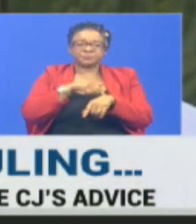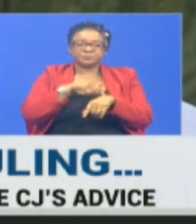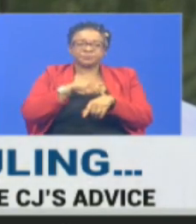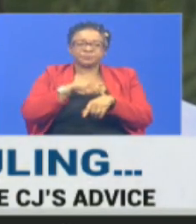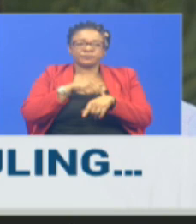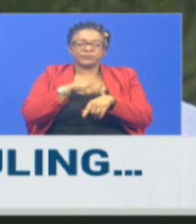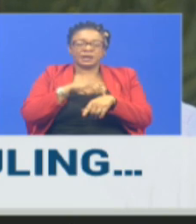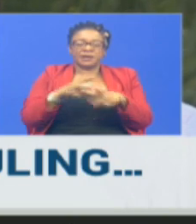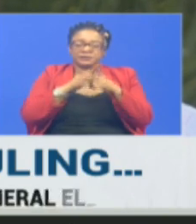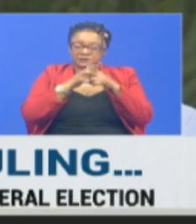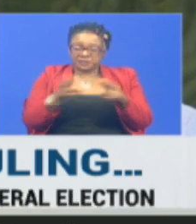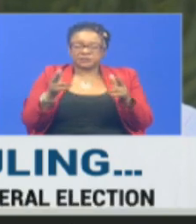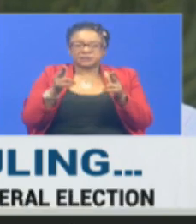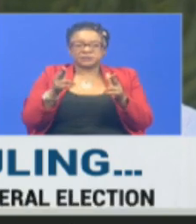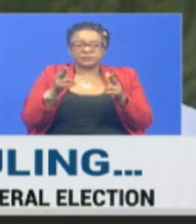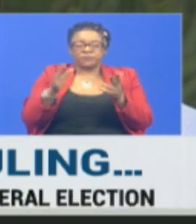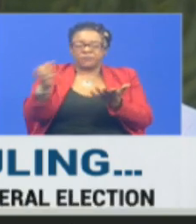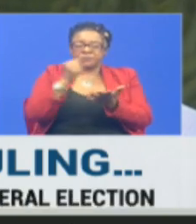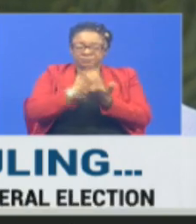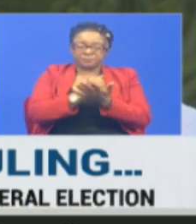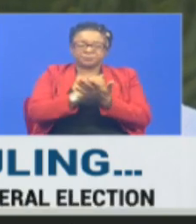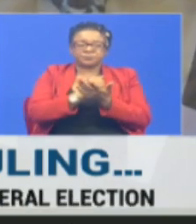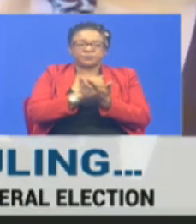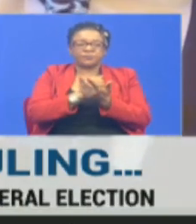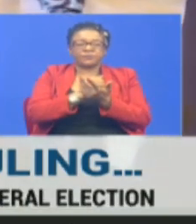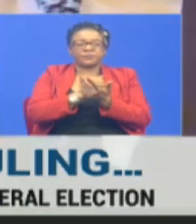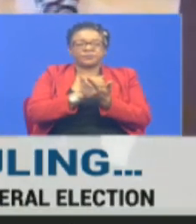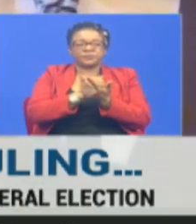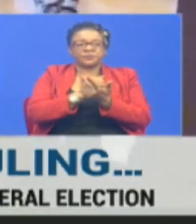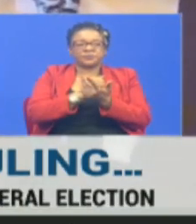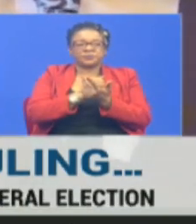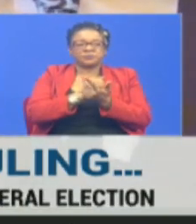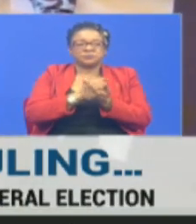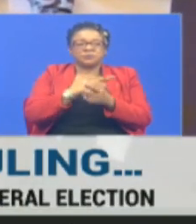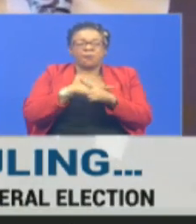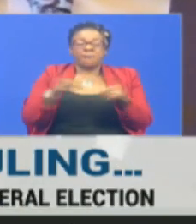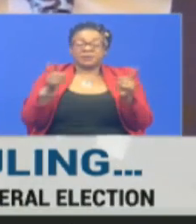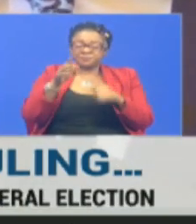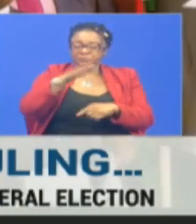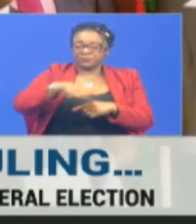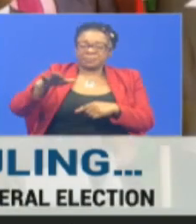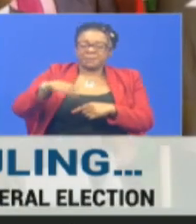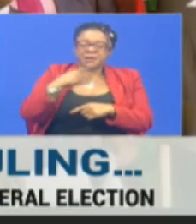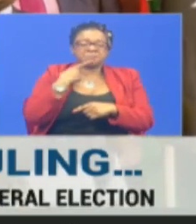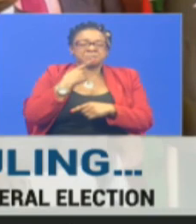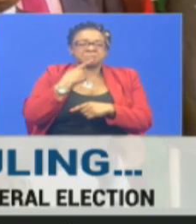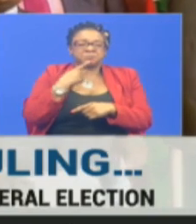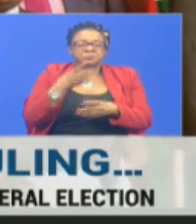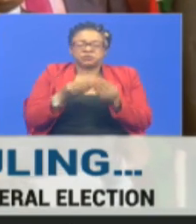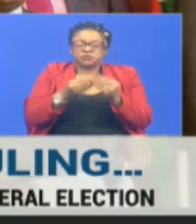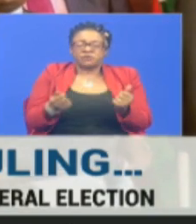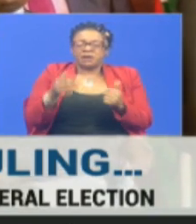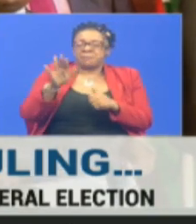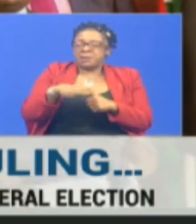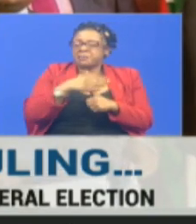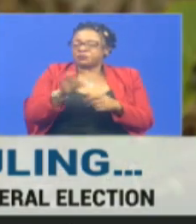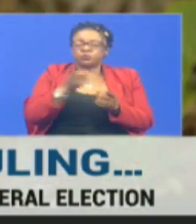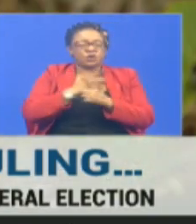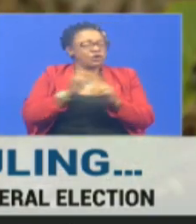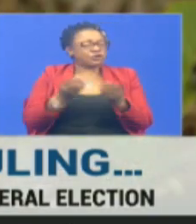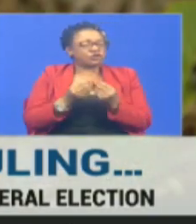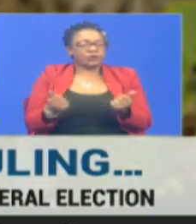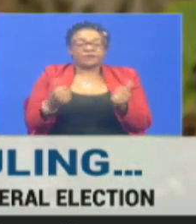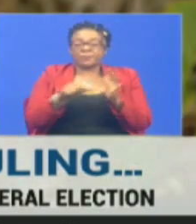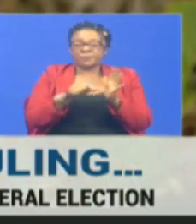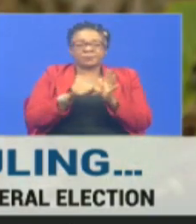starts ticking when it comes into office. But House leaders say dissolving Parliament will not resolve the problem.